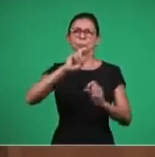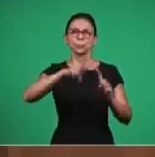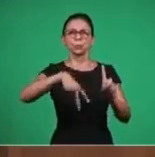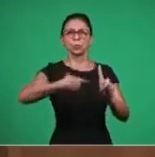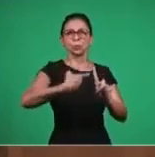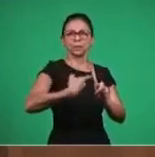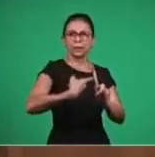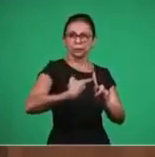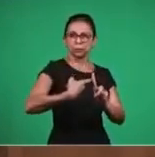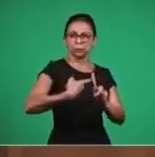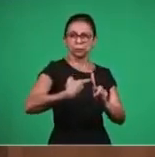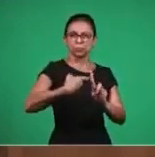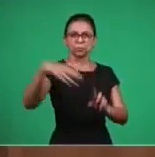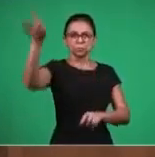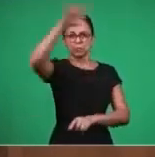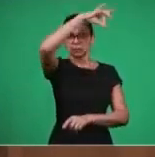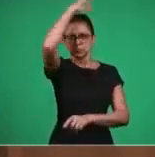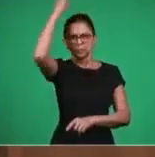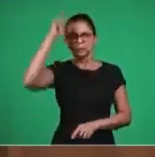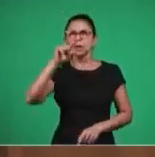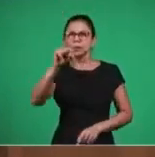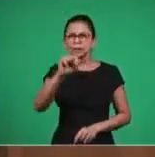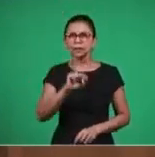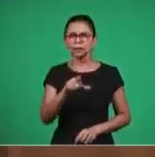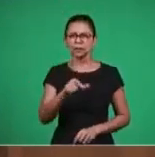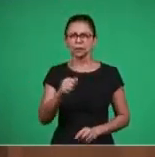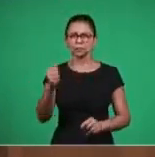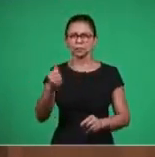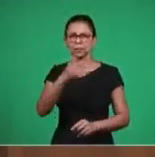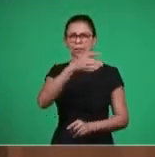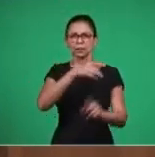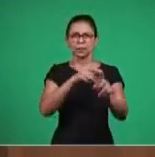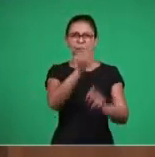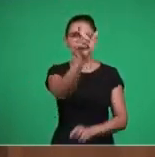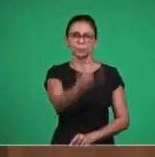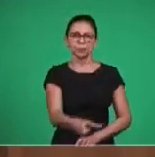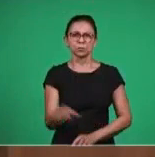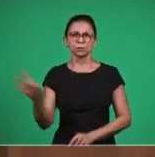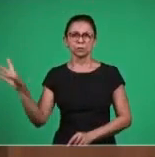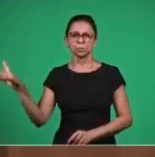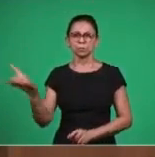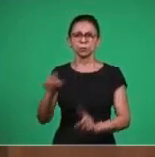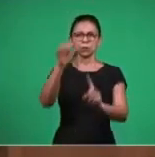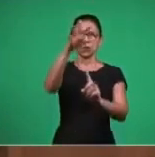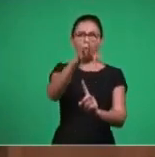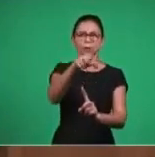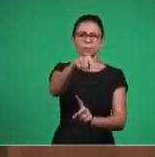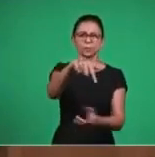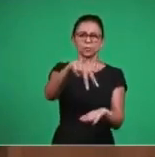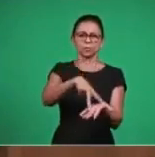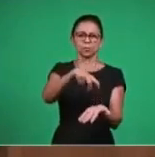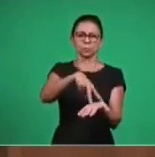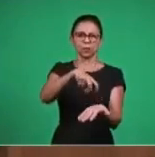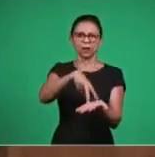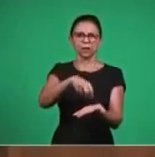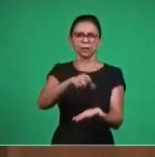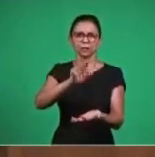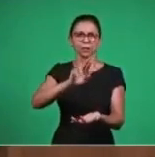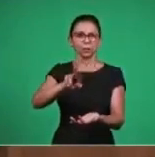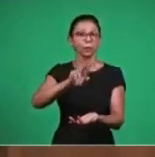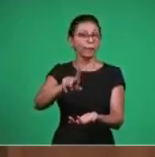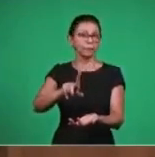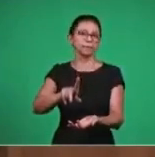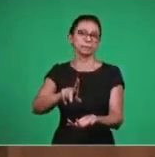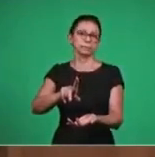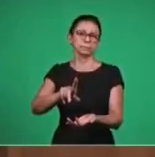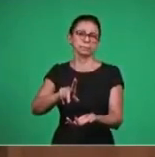is so that they could put a hand on the head of people and heal them. So the power of the Holy Spirit is related to the victories I have here